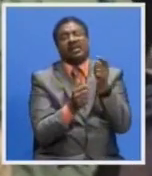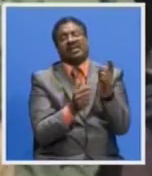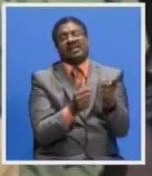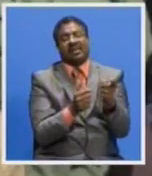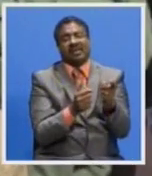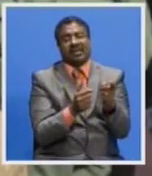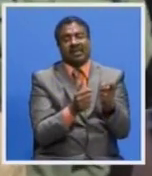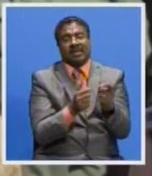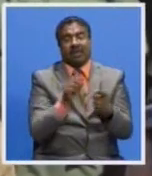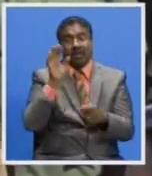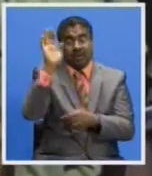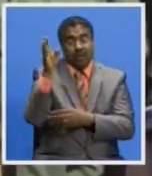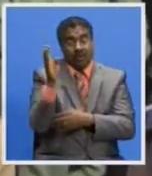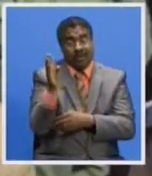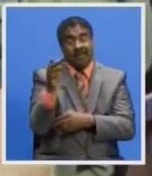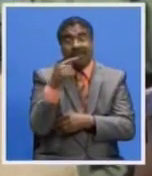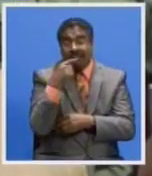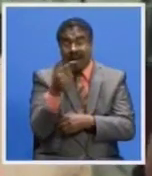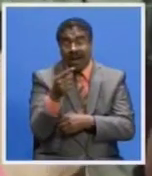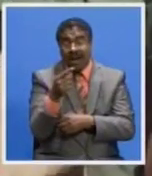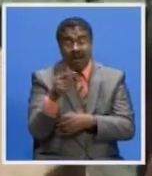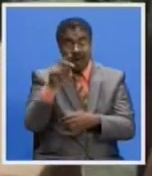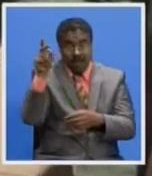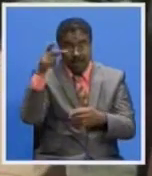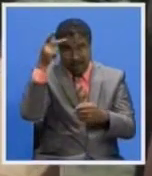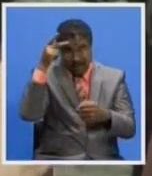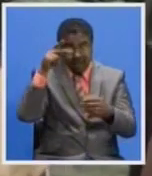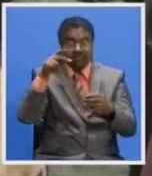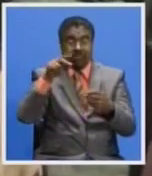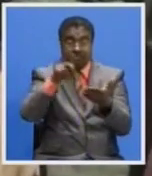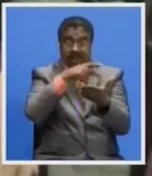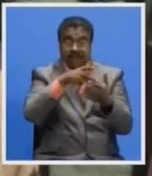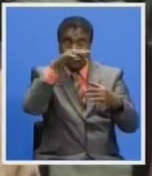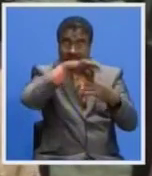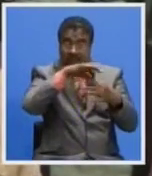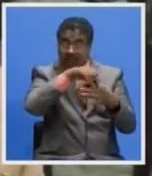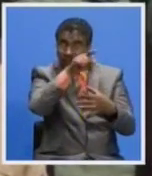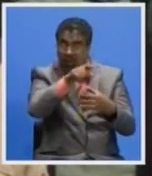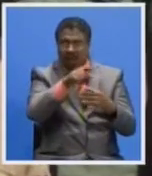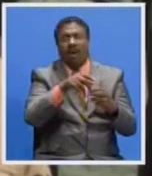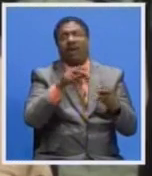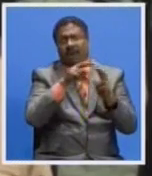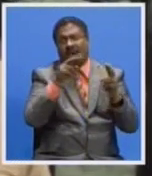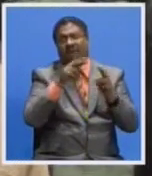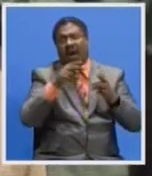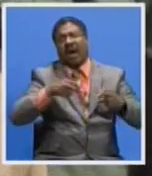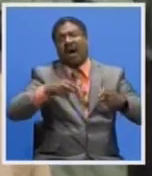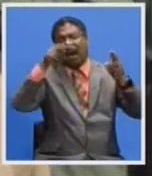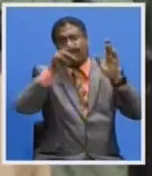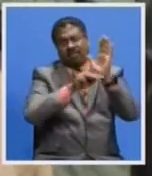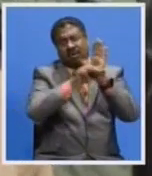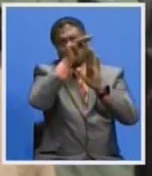Cornelius Mwetwa, said political parties participating in Katuba by-election have shown high levels of maturity in the campaigns. We